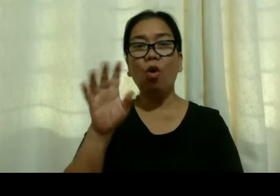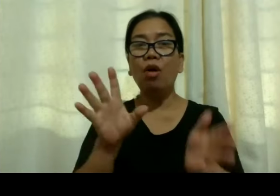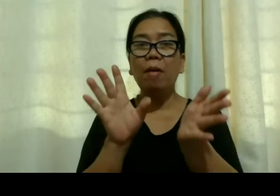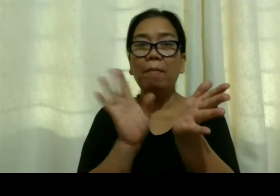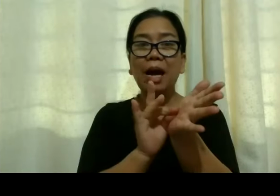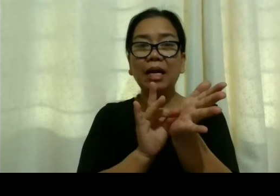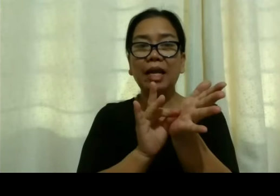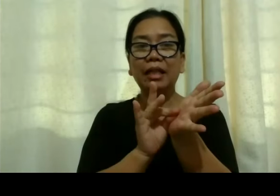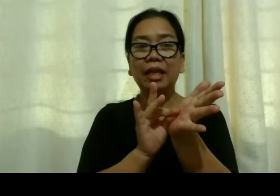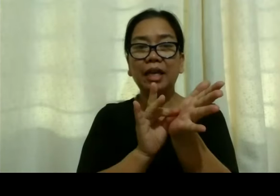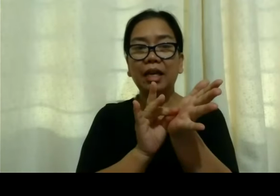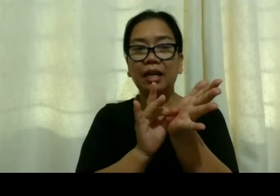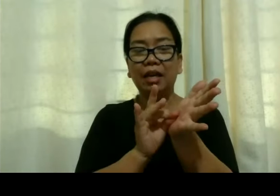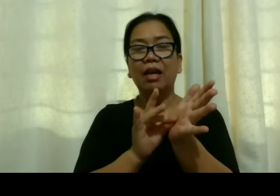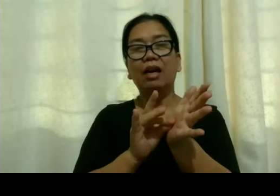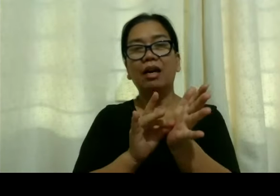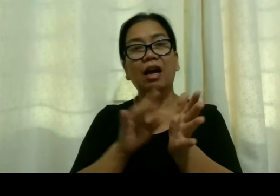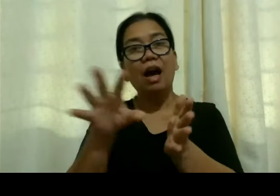Magnet or magnet